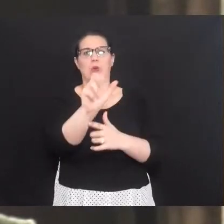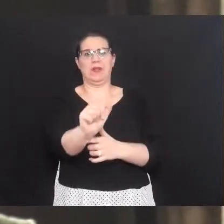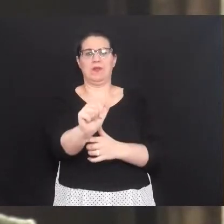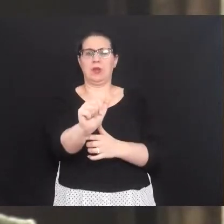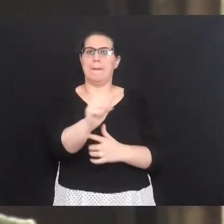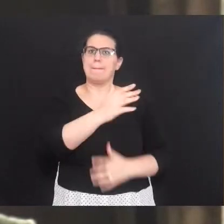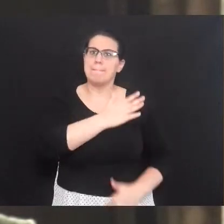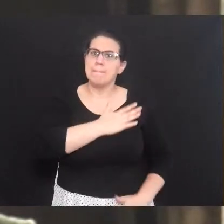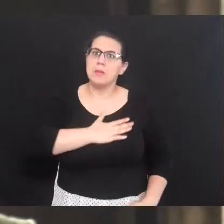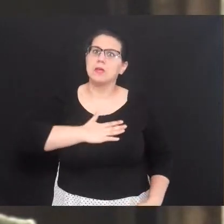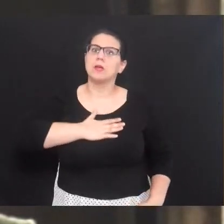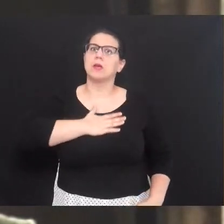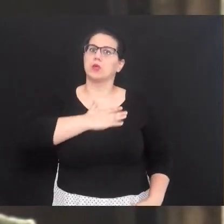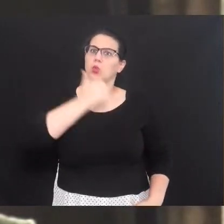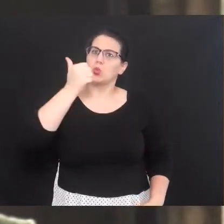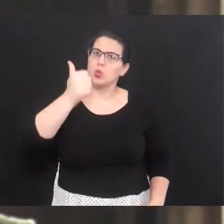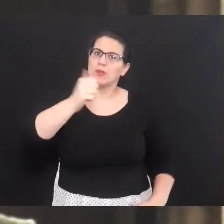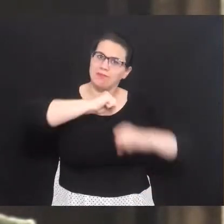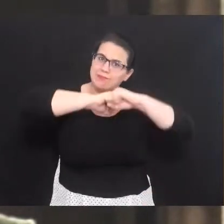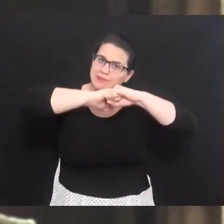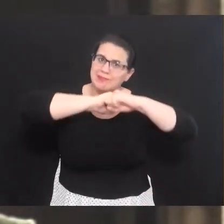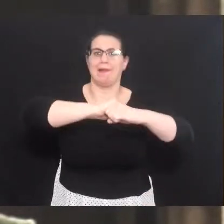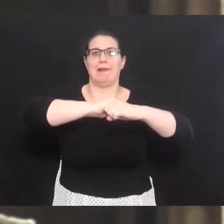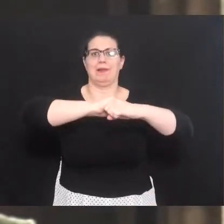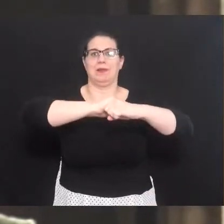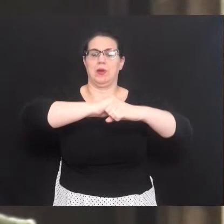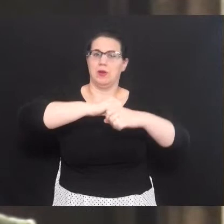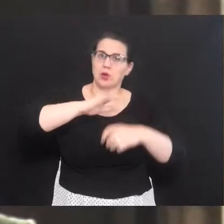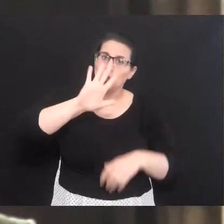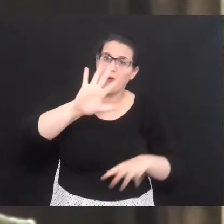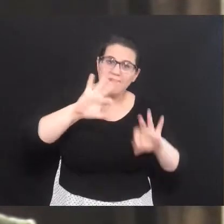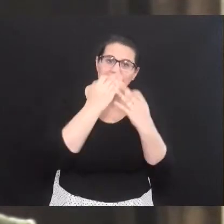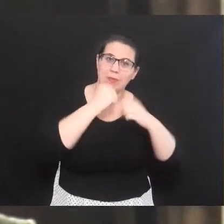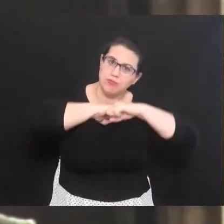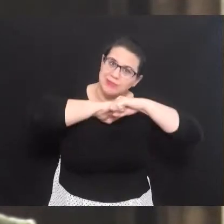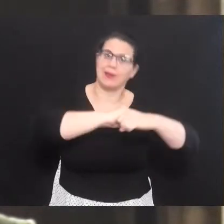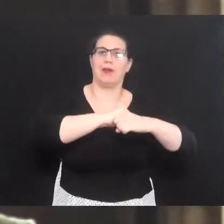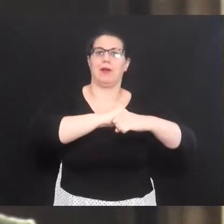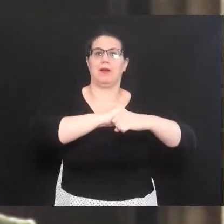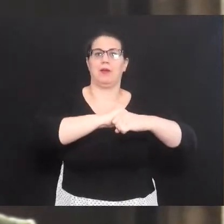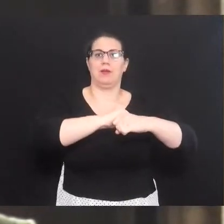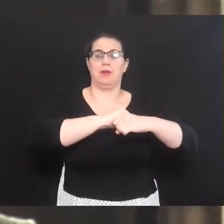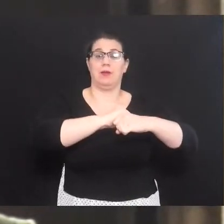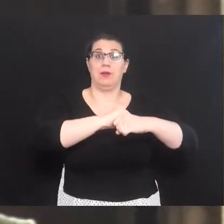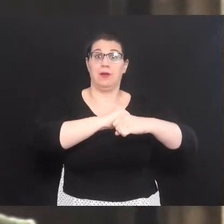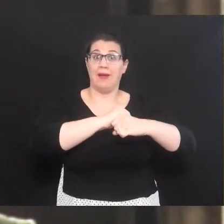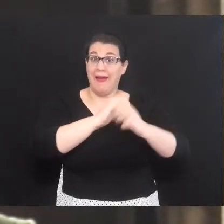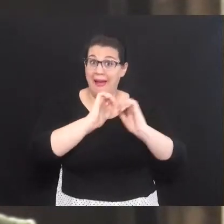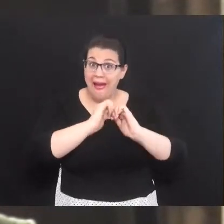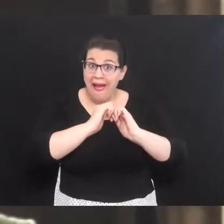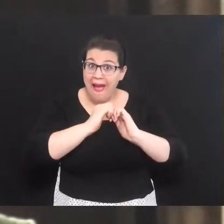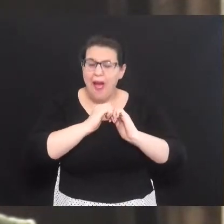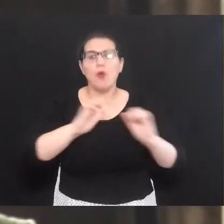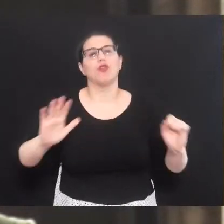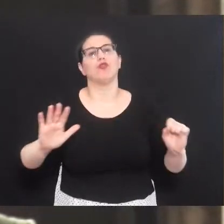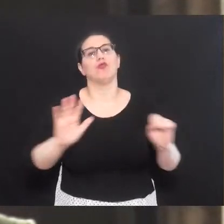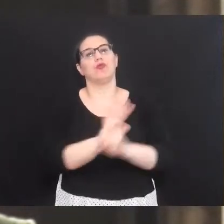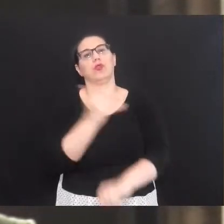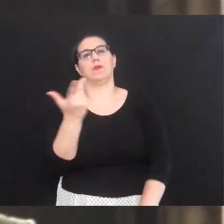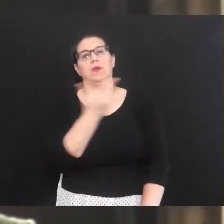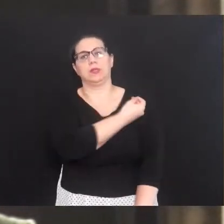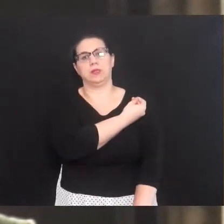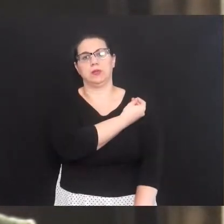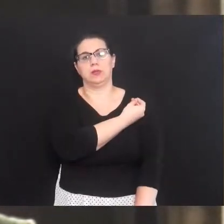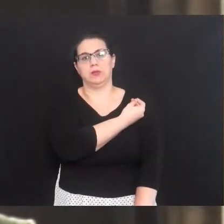own best job at protecting yourself and protecting your family. And that cornerstone is full vaccination. And we